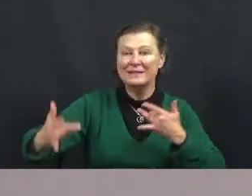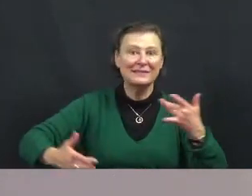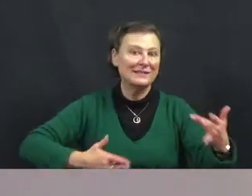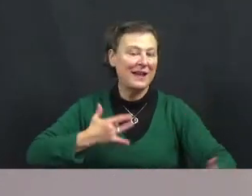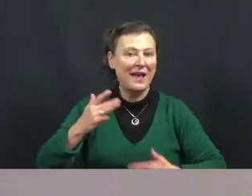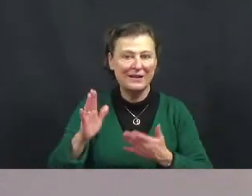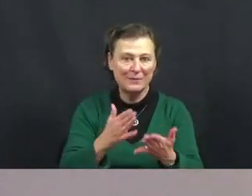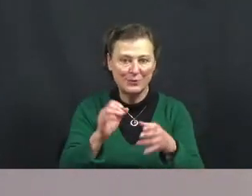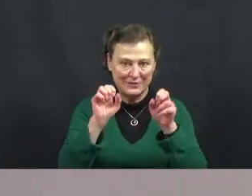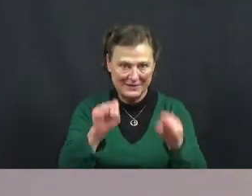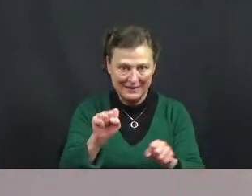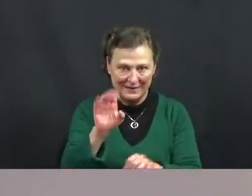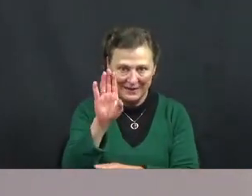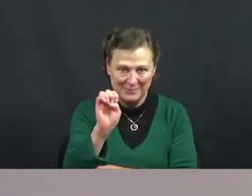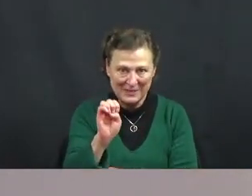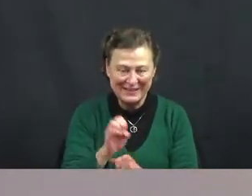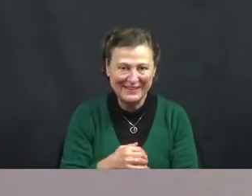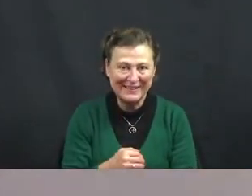music could be.